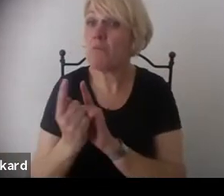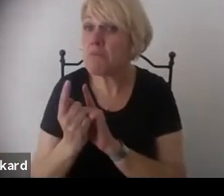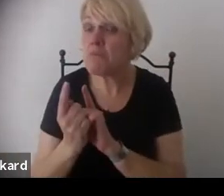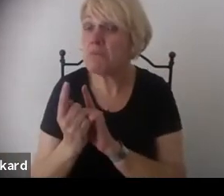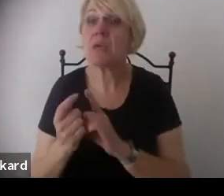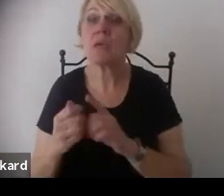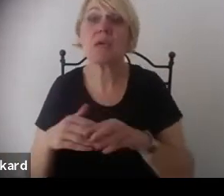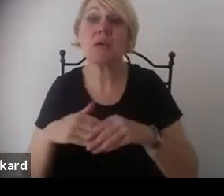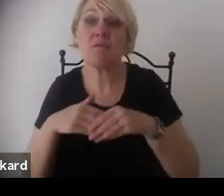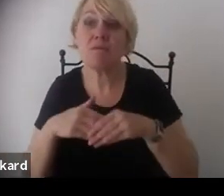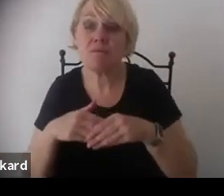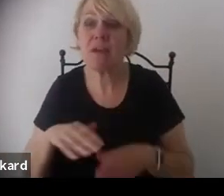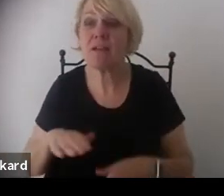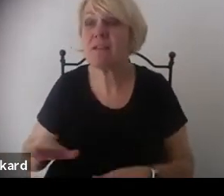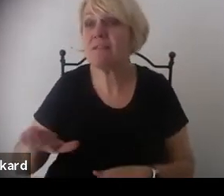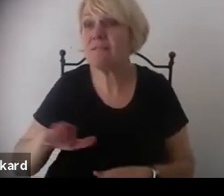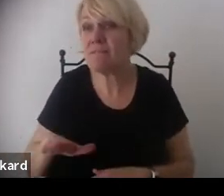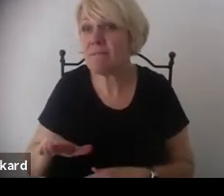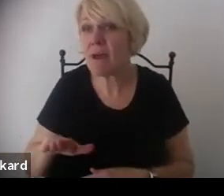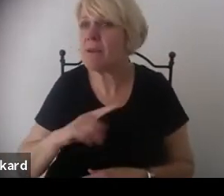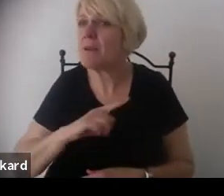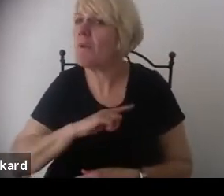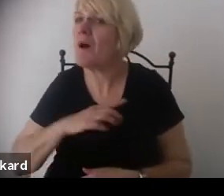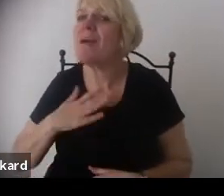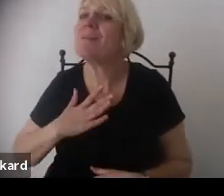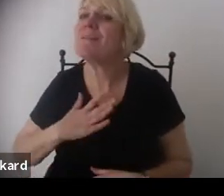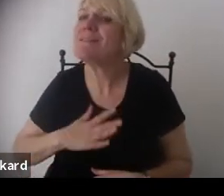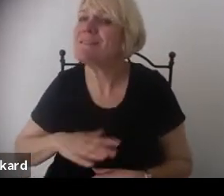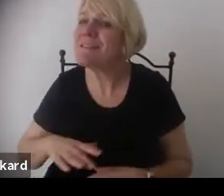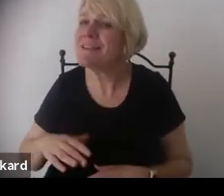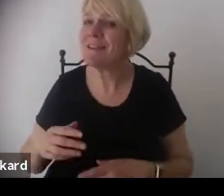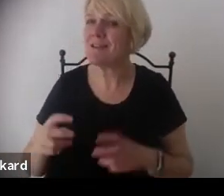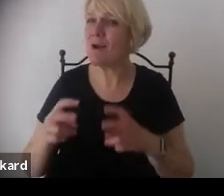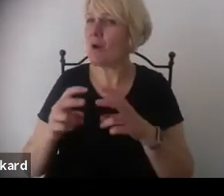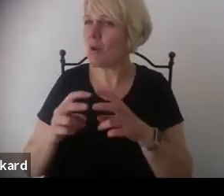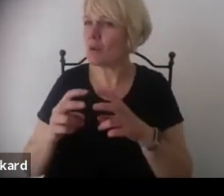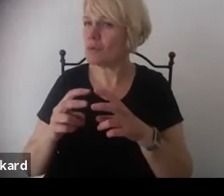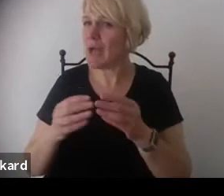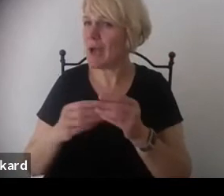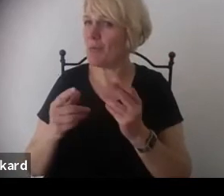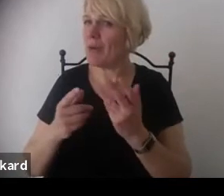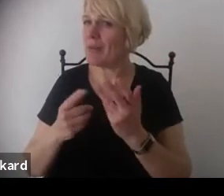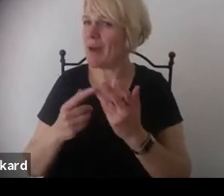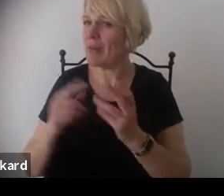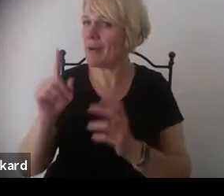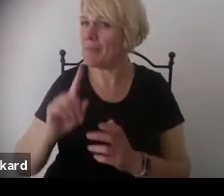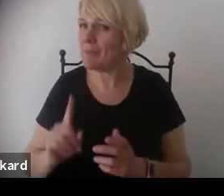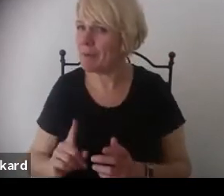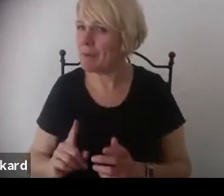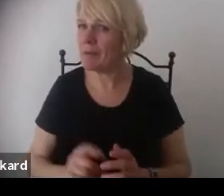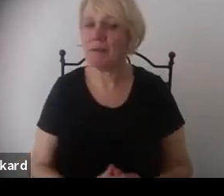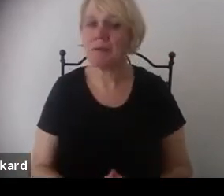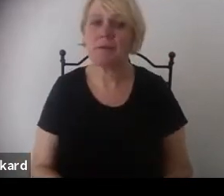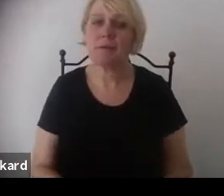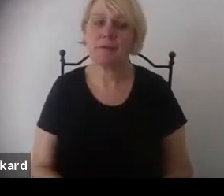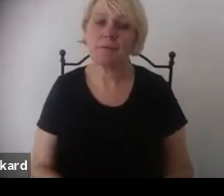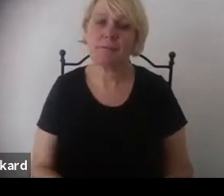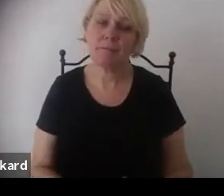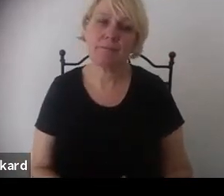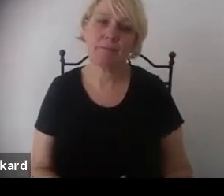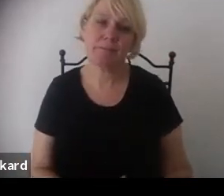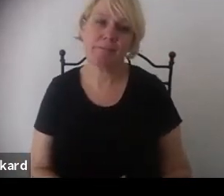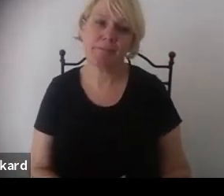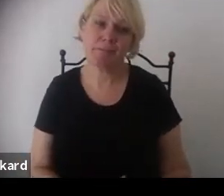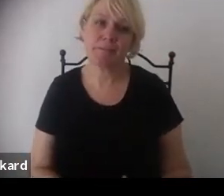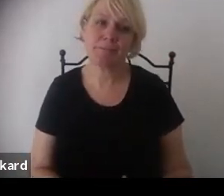because that social contact is really beneficial for us all. So there probably is, in a way,